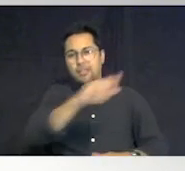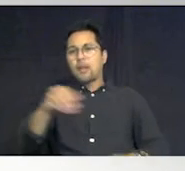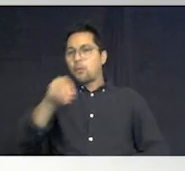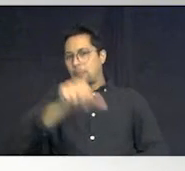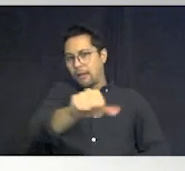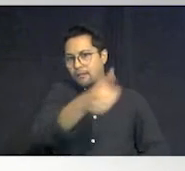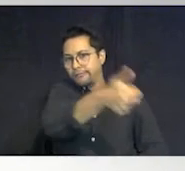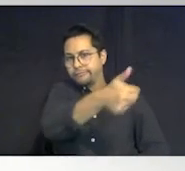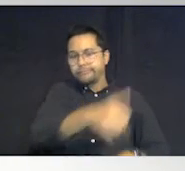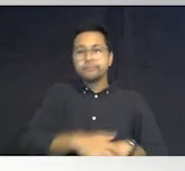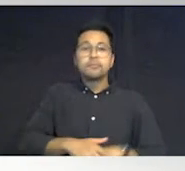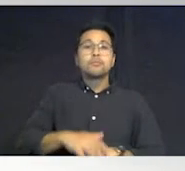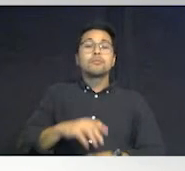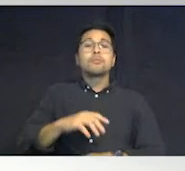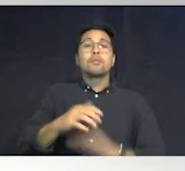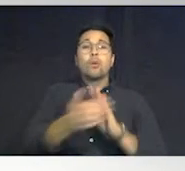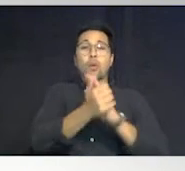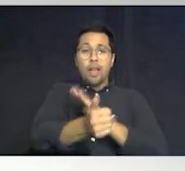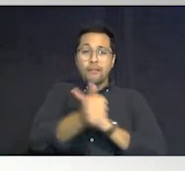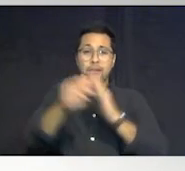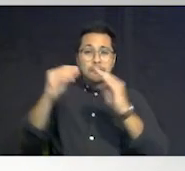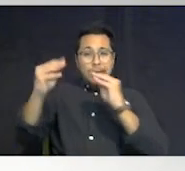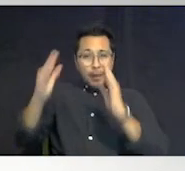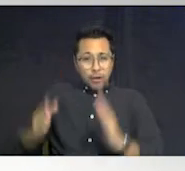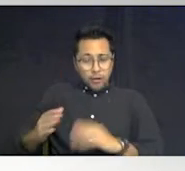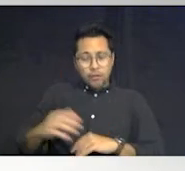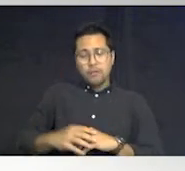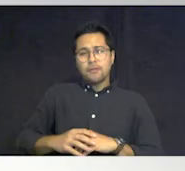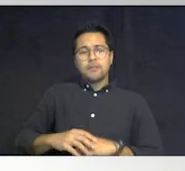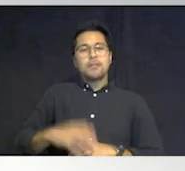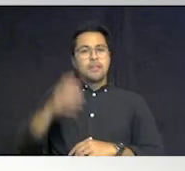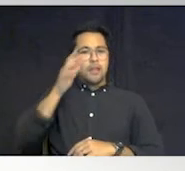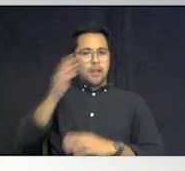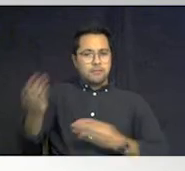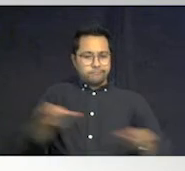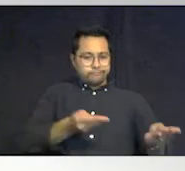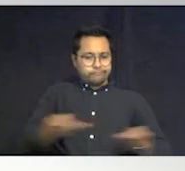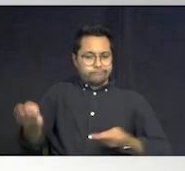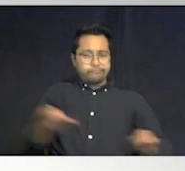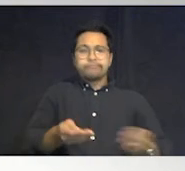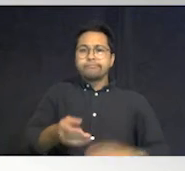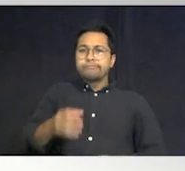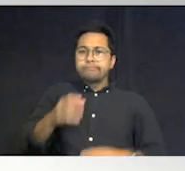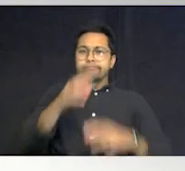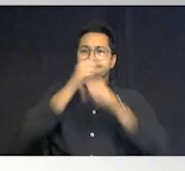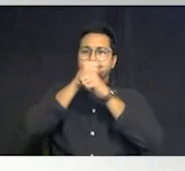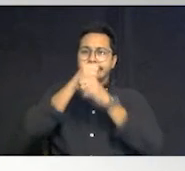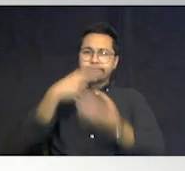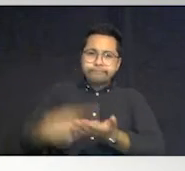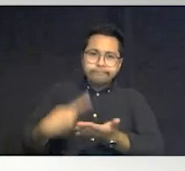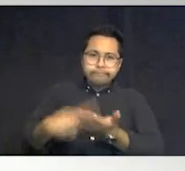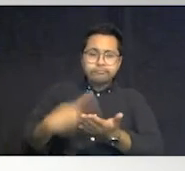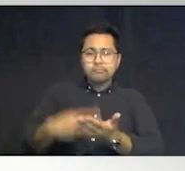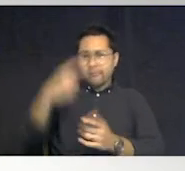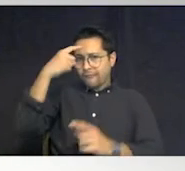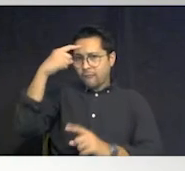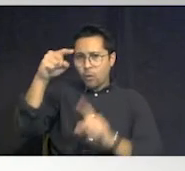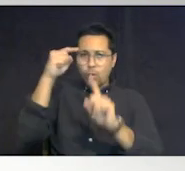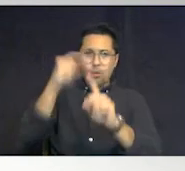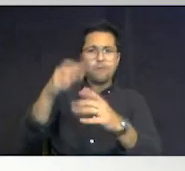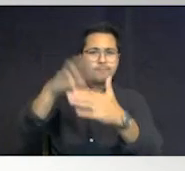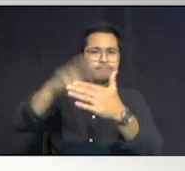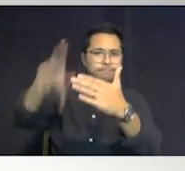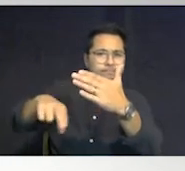qualified mediator, an impartial individual who facilitates confidential discussions to achieve a resolution of the dispute that is mutually